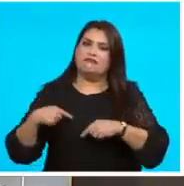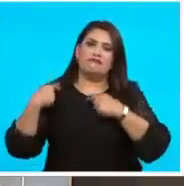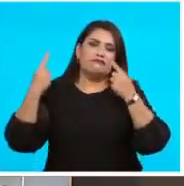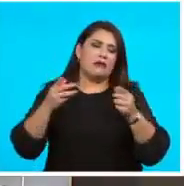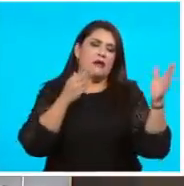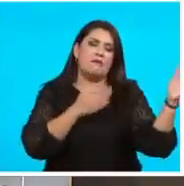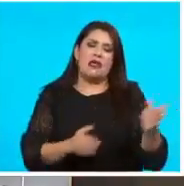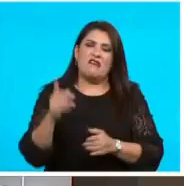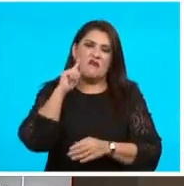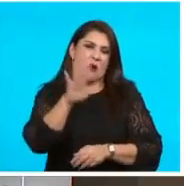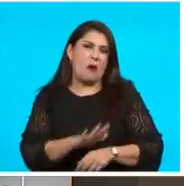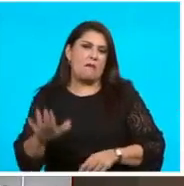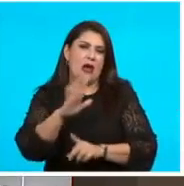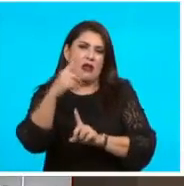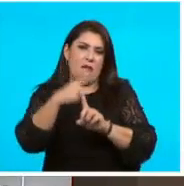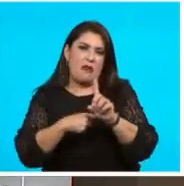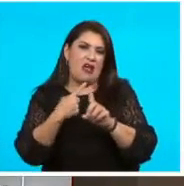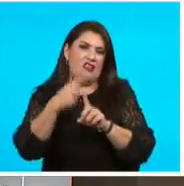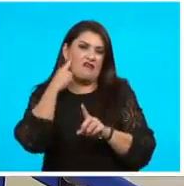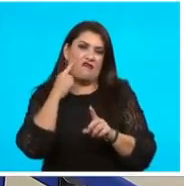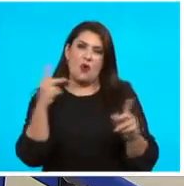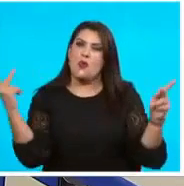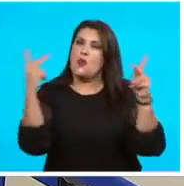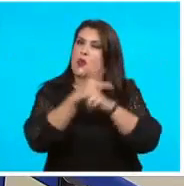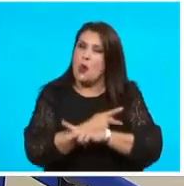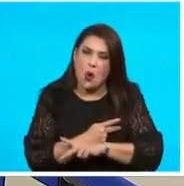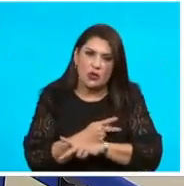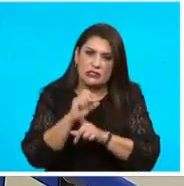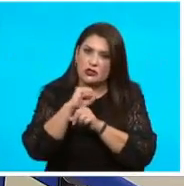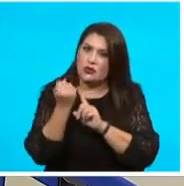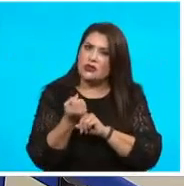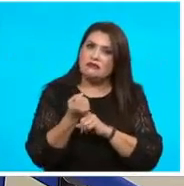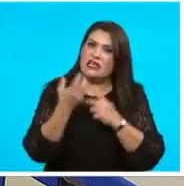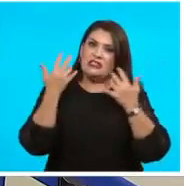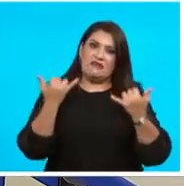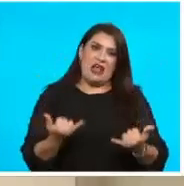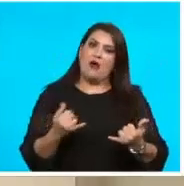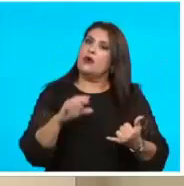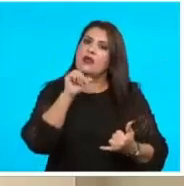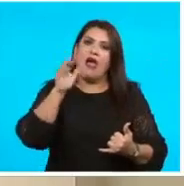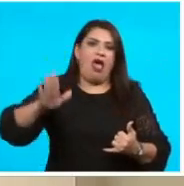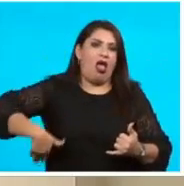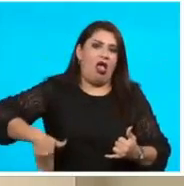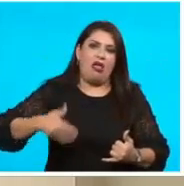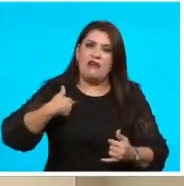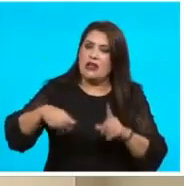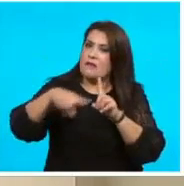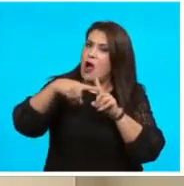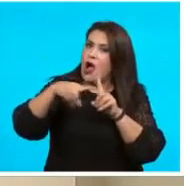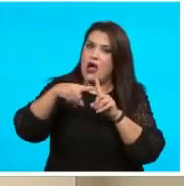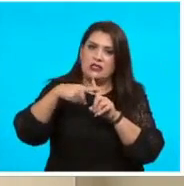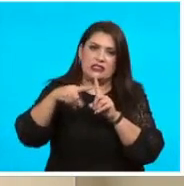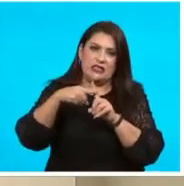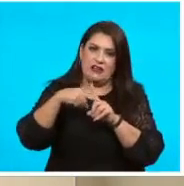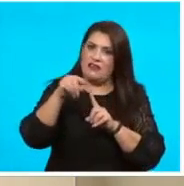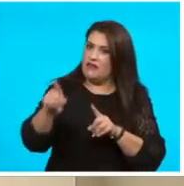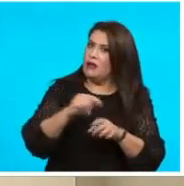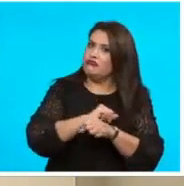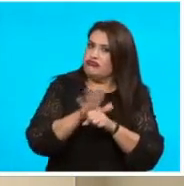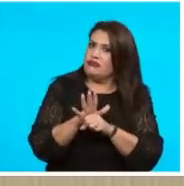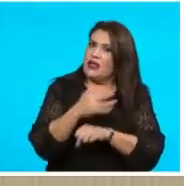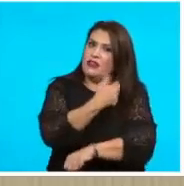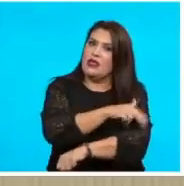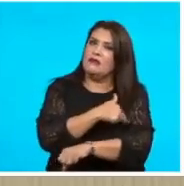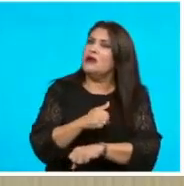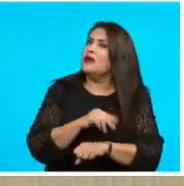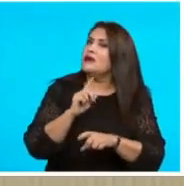planning for about a month for worst case scenarios. As of now, they have not had any positive confirmed cases at the hospital. The Valley need